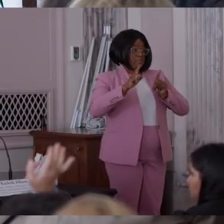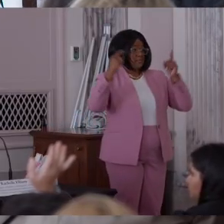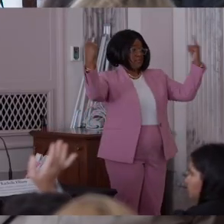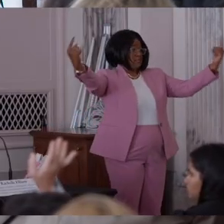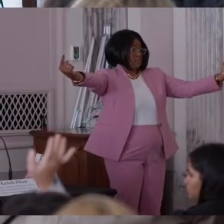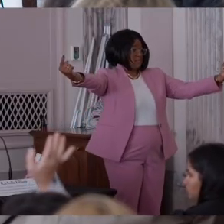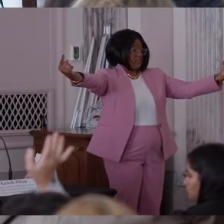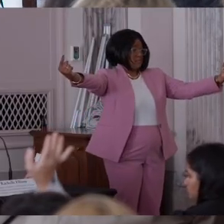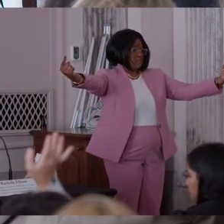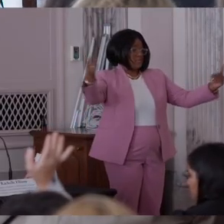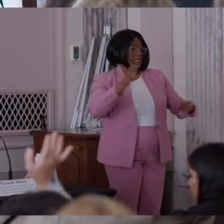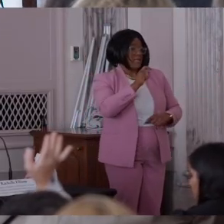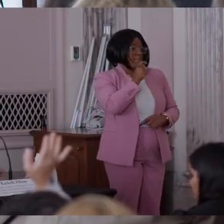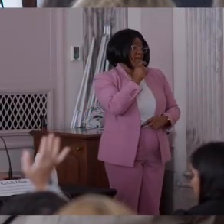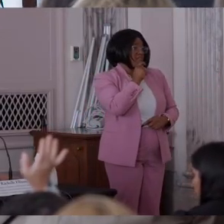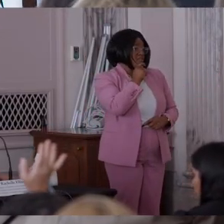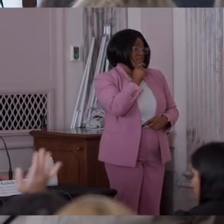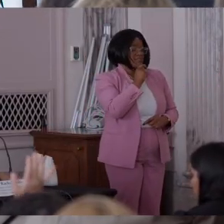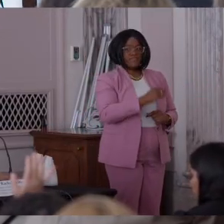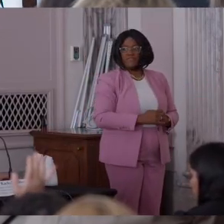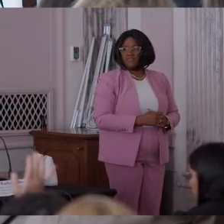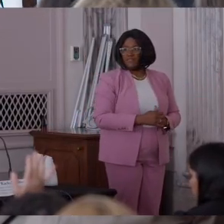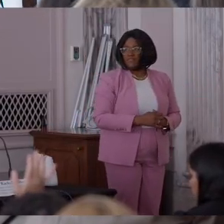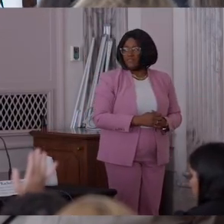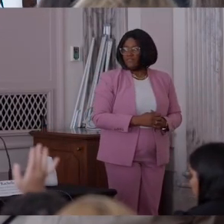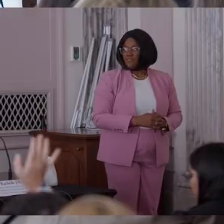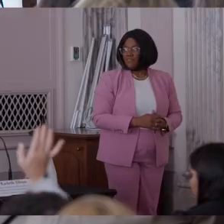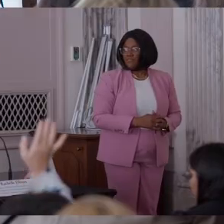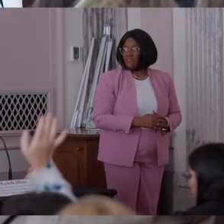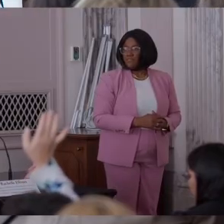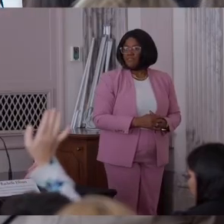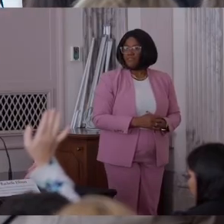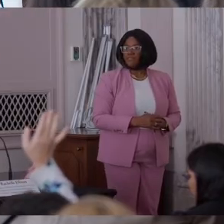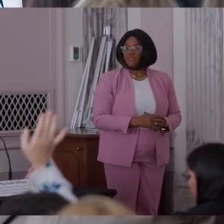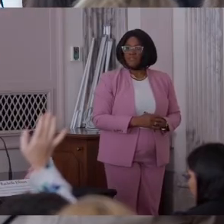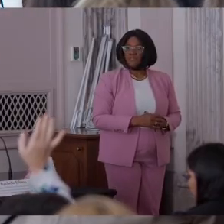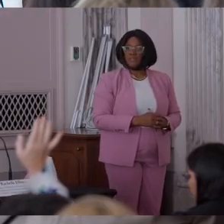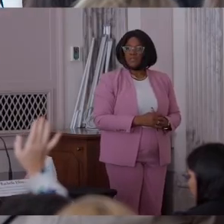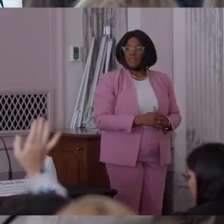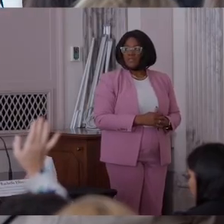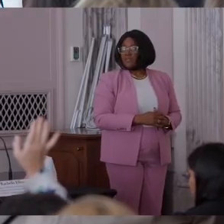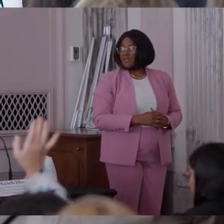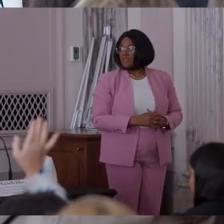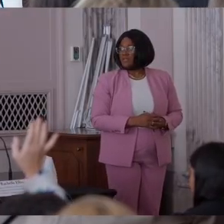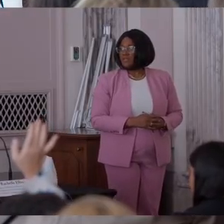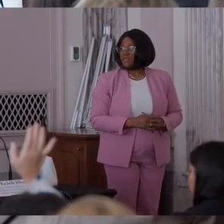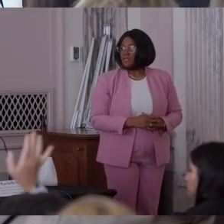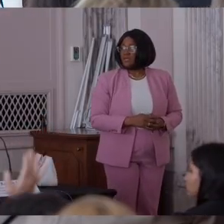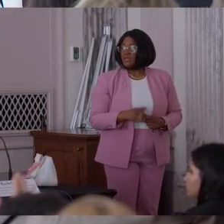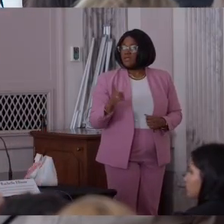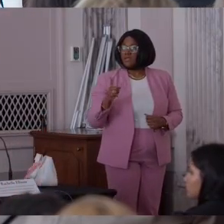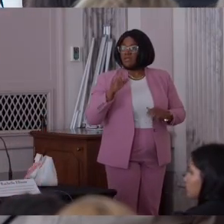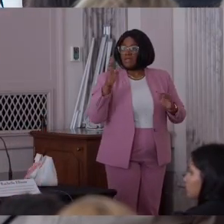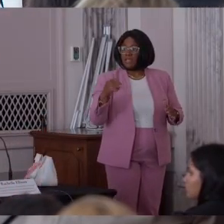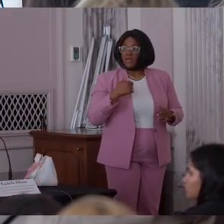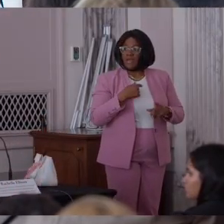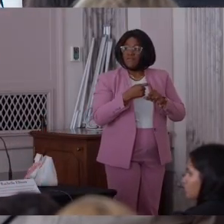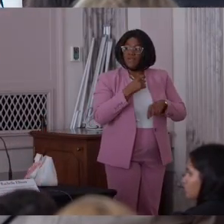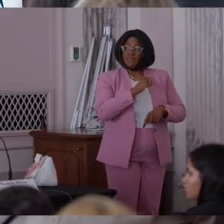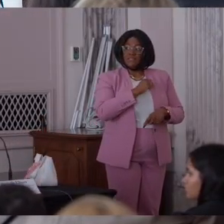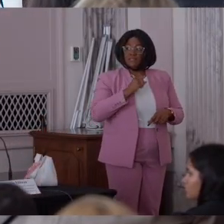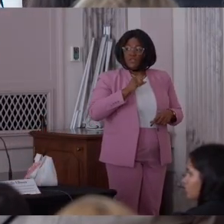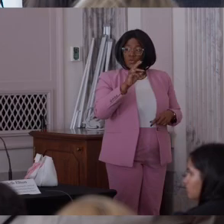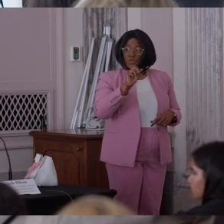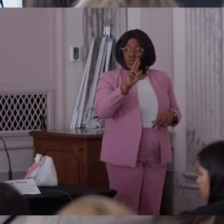microphones in the aisles if you're more comfortable using that, or you can project if you feel that's better. I'll take your